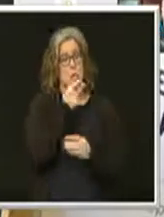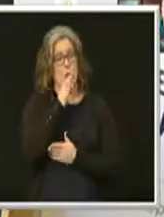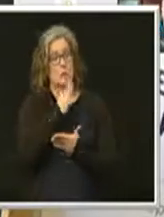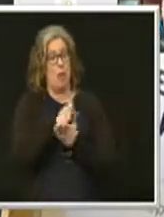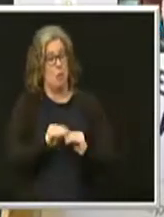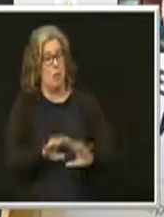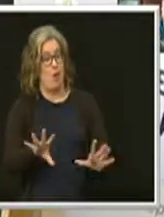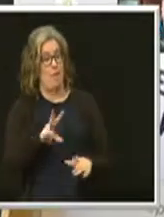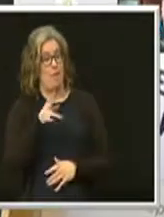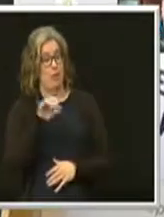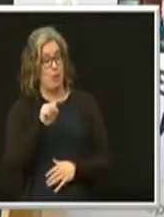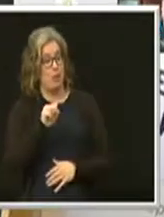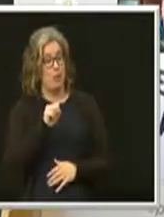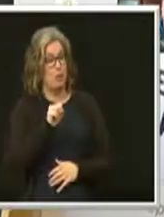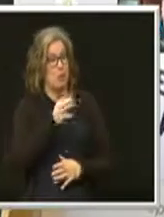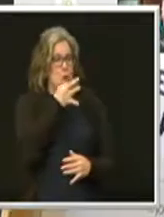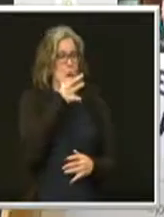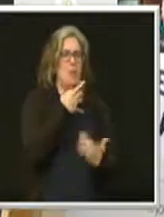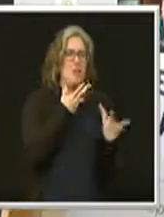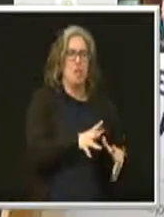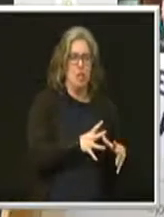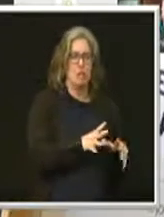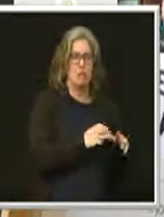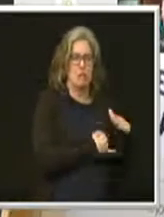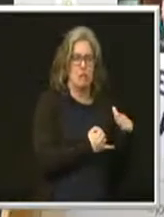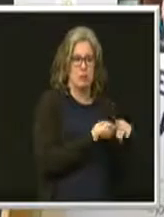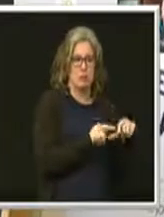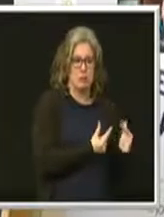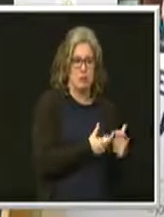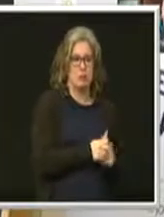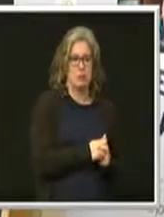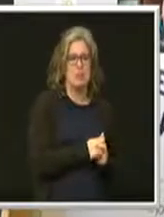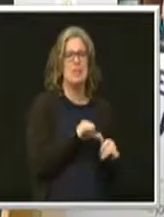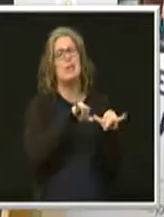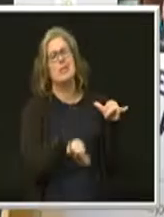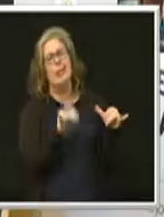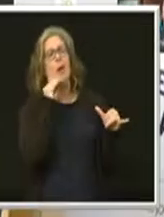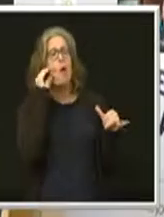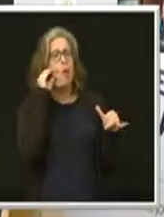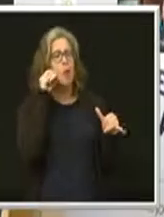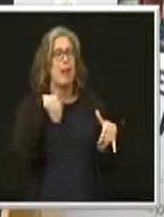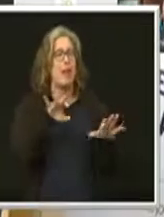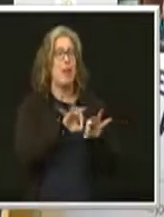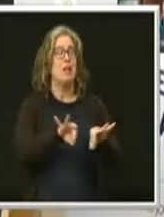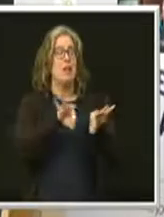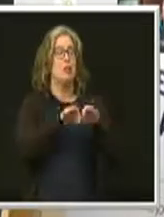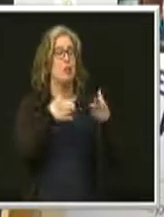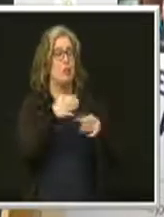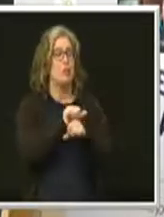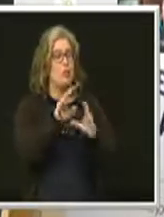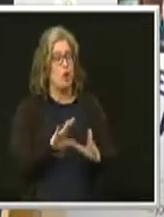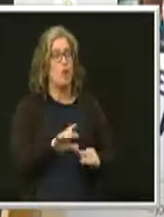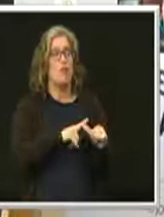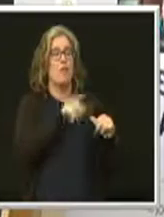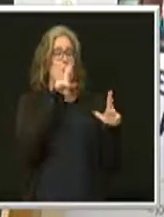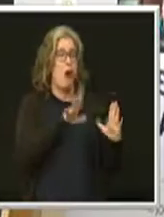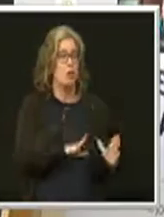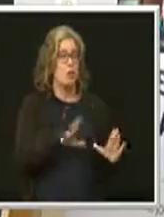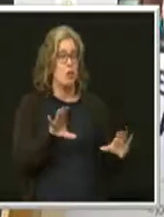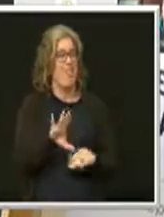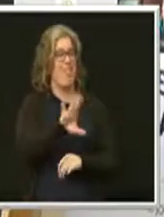the virus, the sooner we can all come out of quarantine. So please stay home, let our essential service workers and first responders